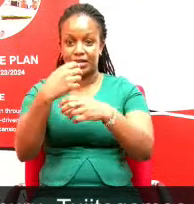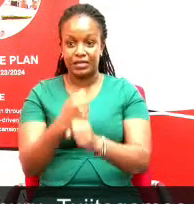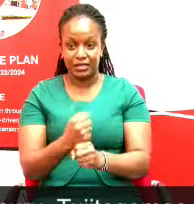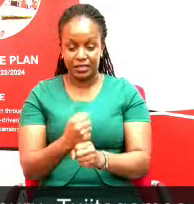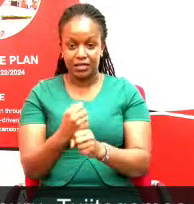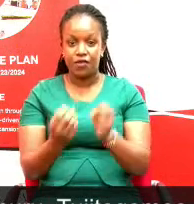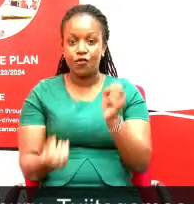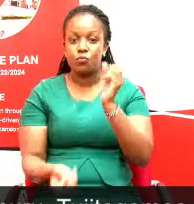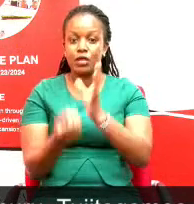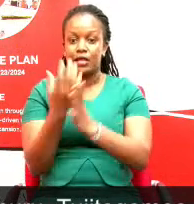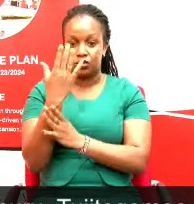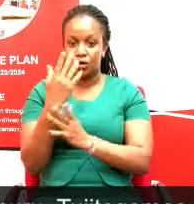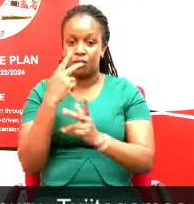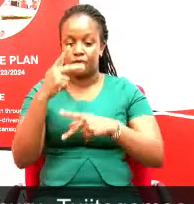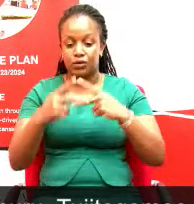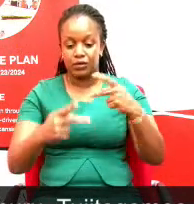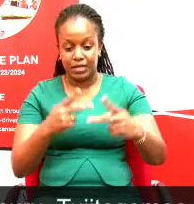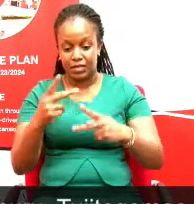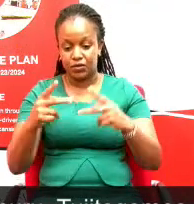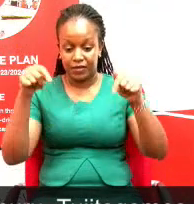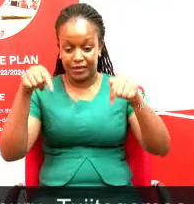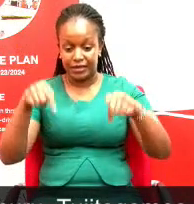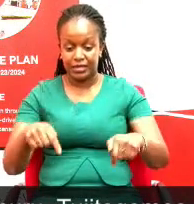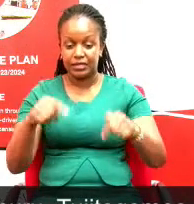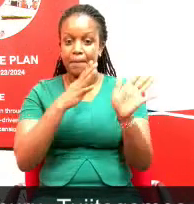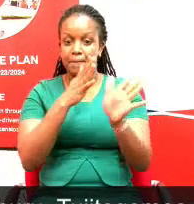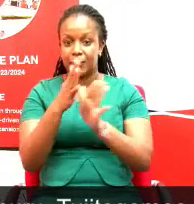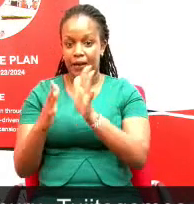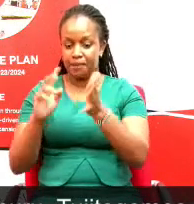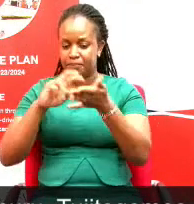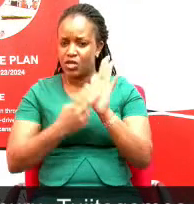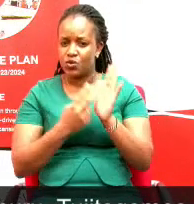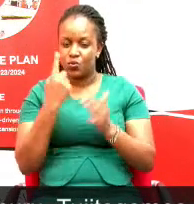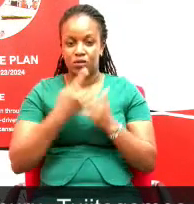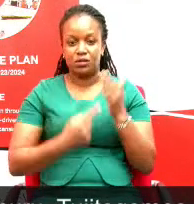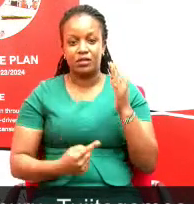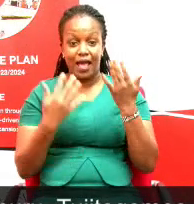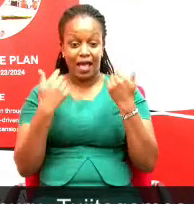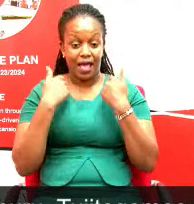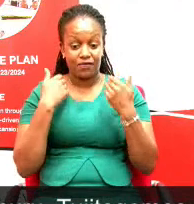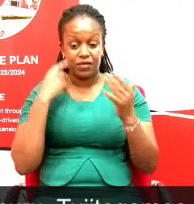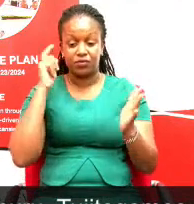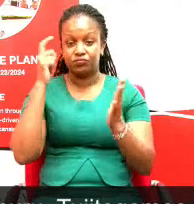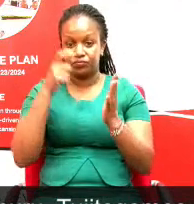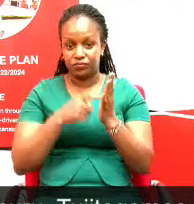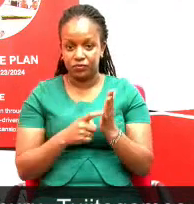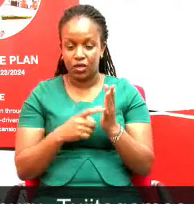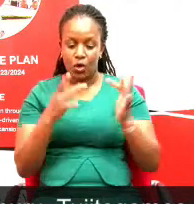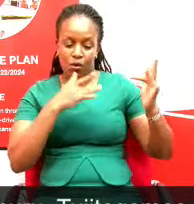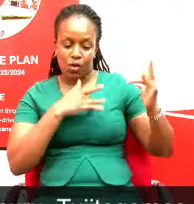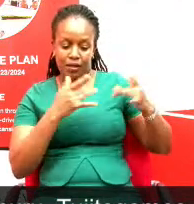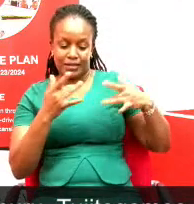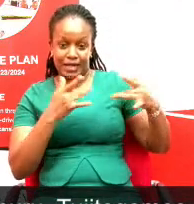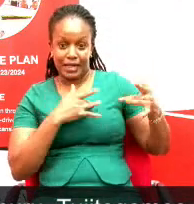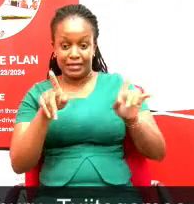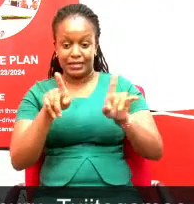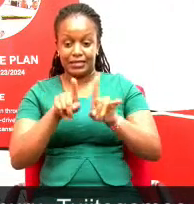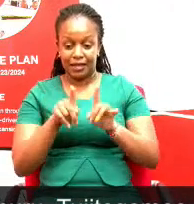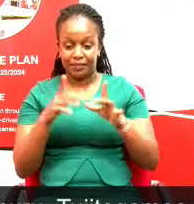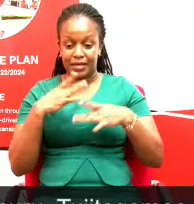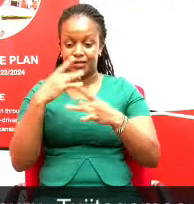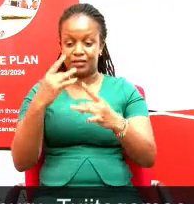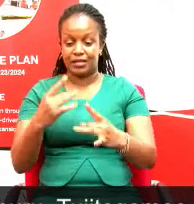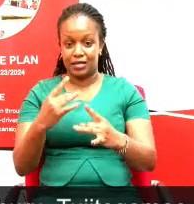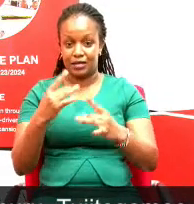the formulation process of this plan, hence taking into consideration concerns of interested